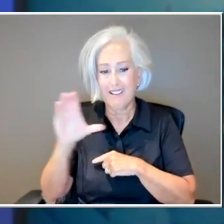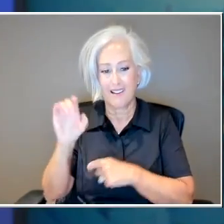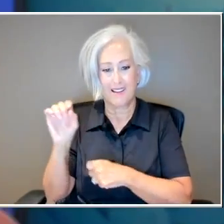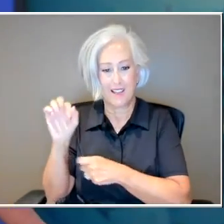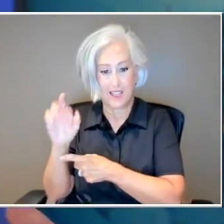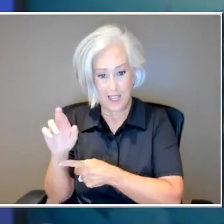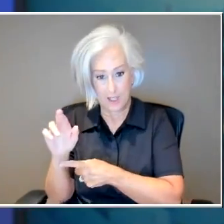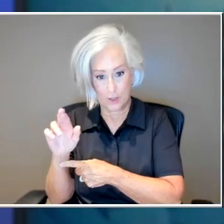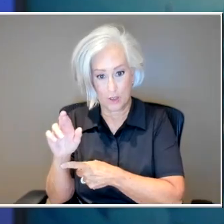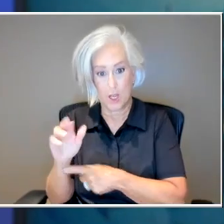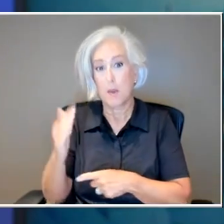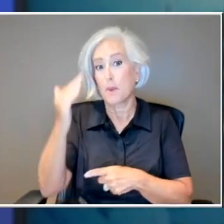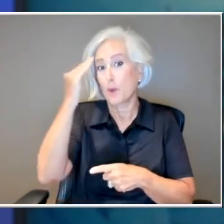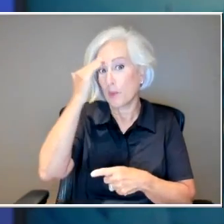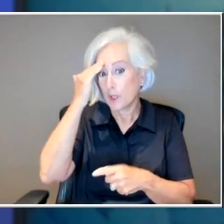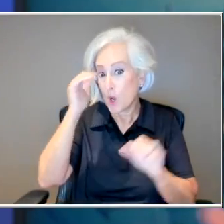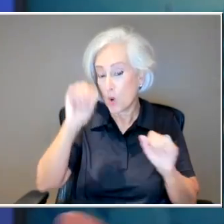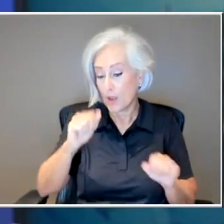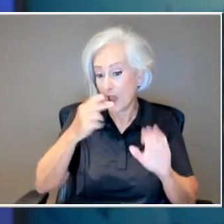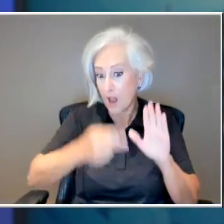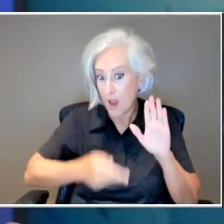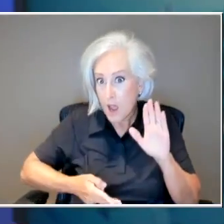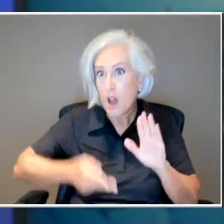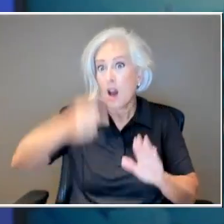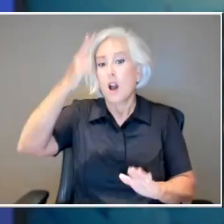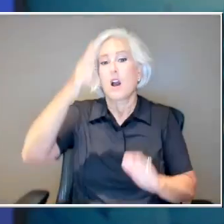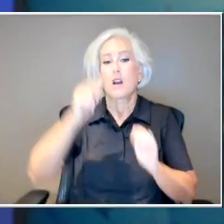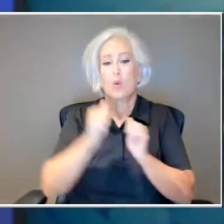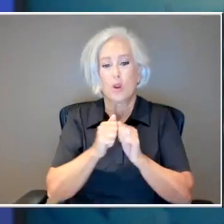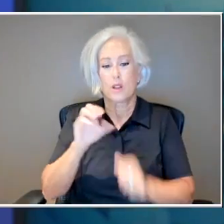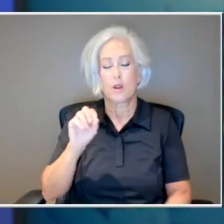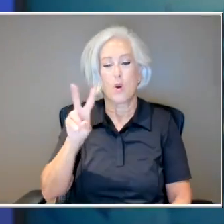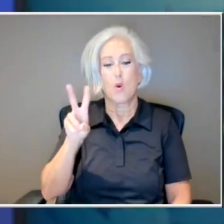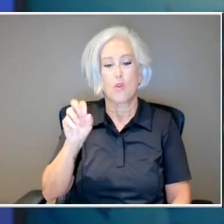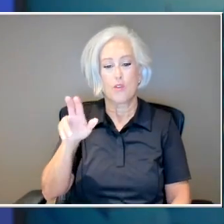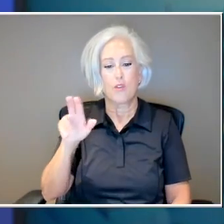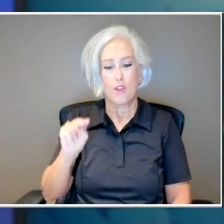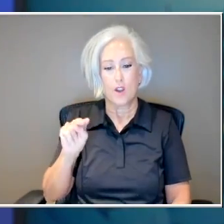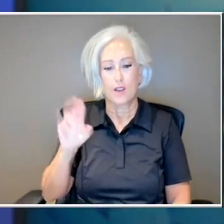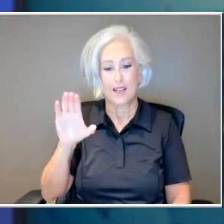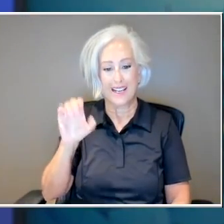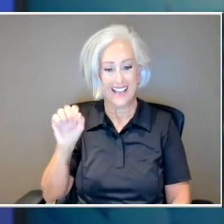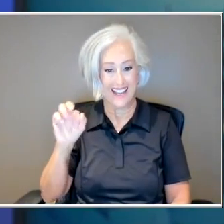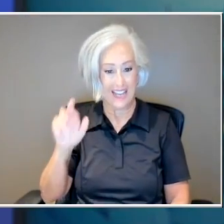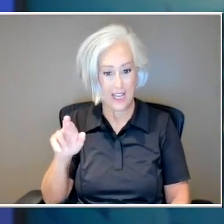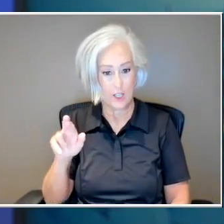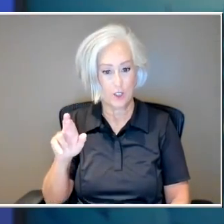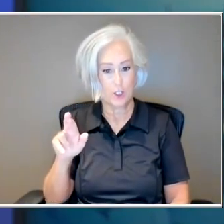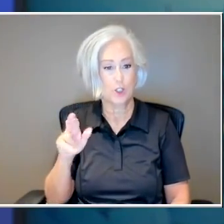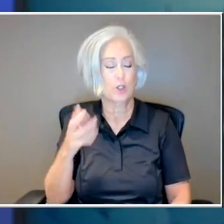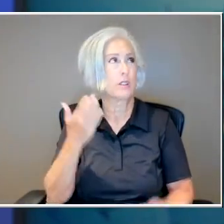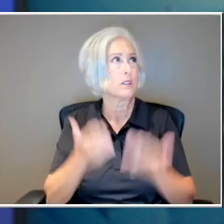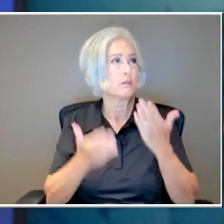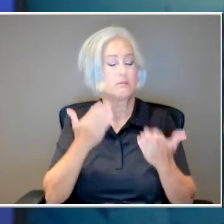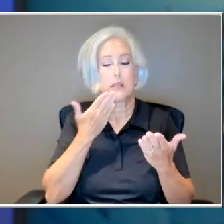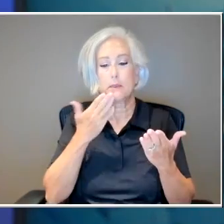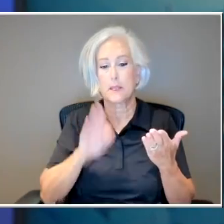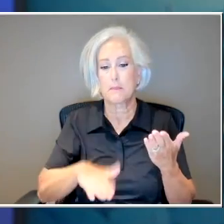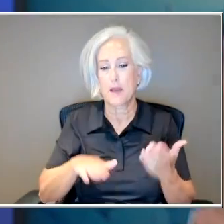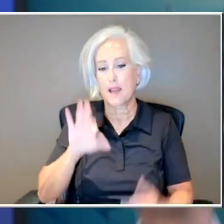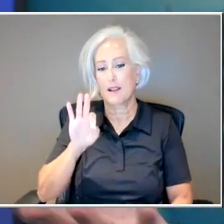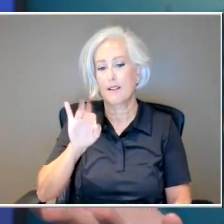ovarian cancer. Other things that are not ovarian cancer can elevate it, like really bad fibroids or